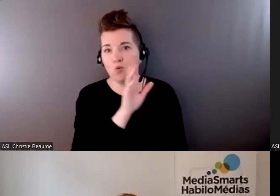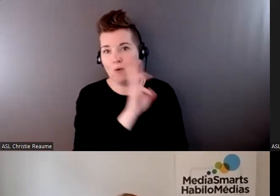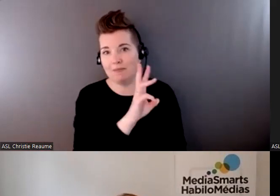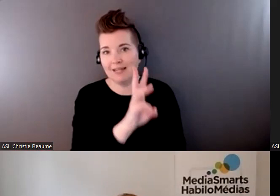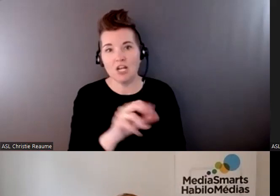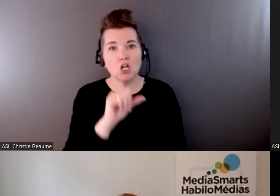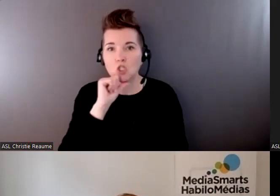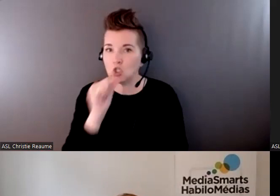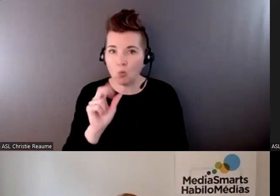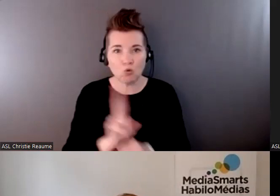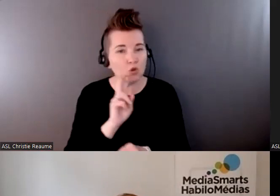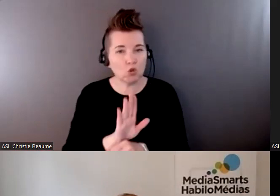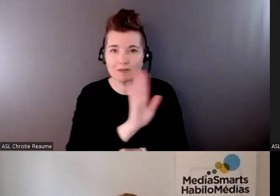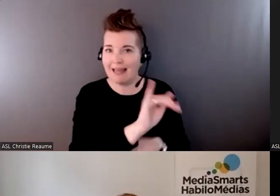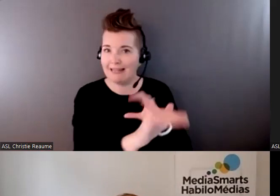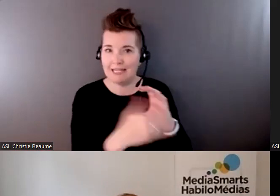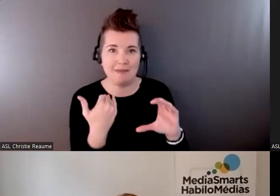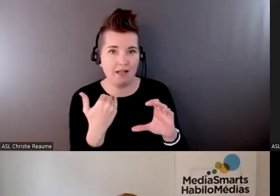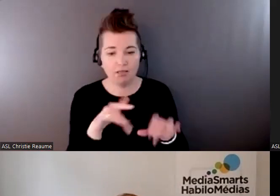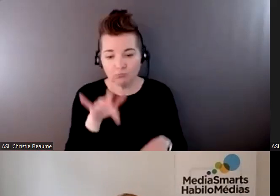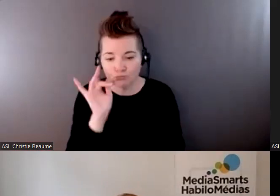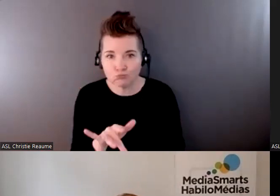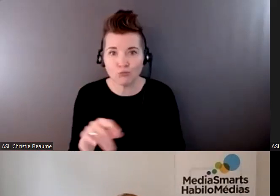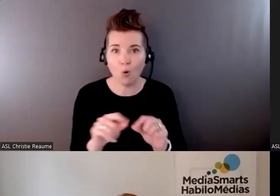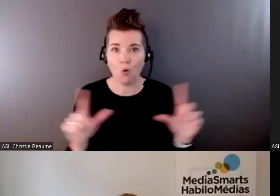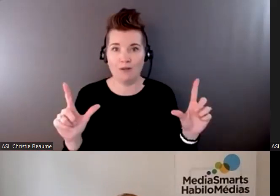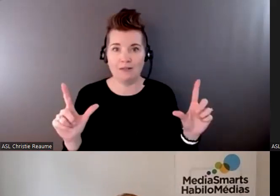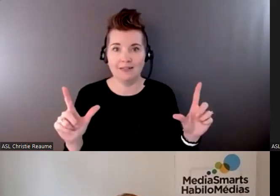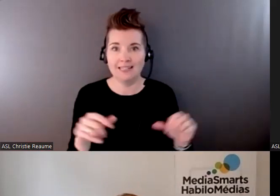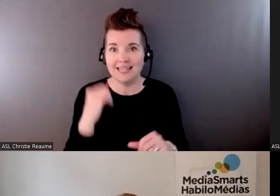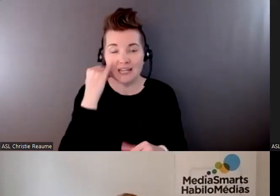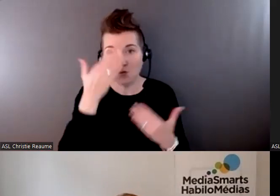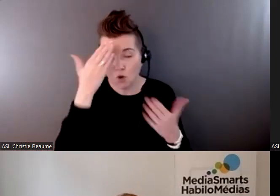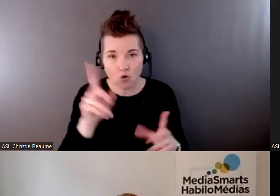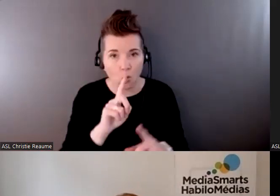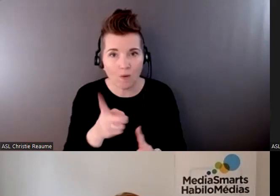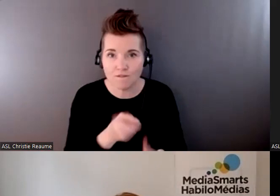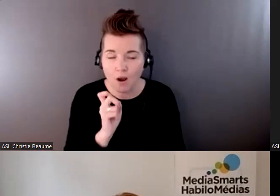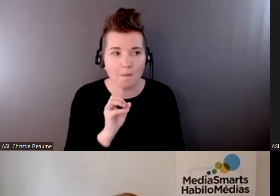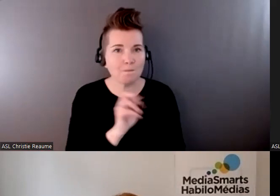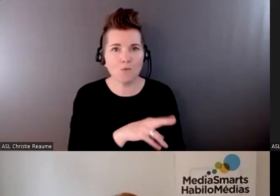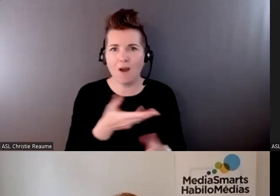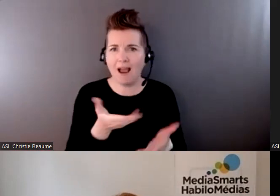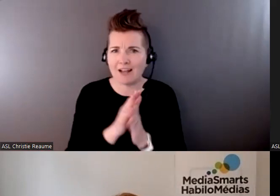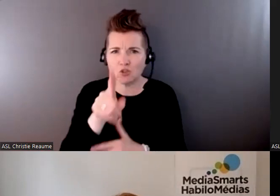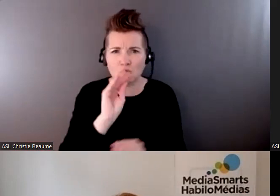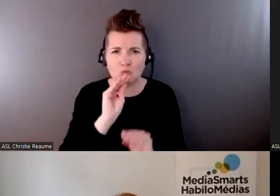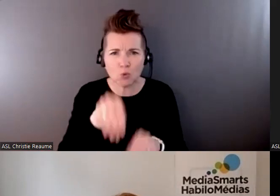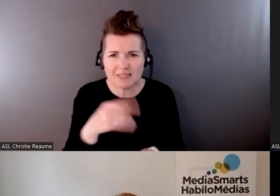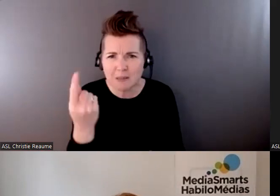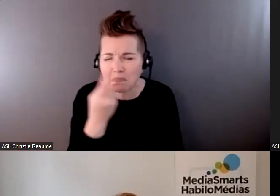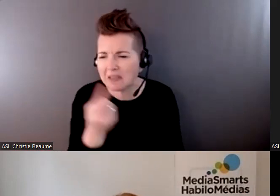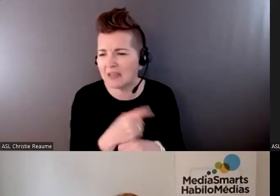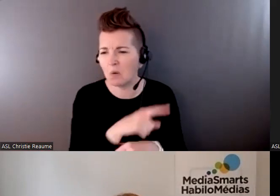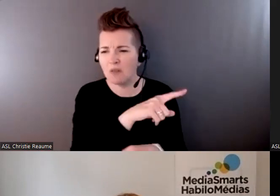with the body of an email if it's unknown or if it's urging or asking for you to do something or you know pretending to be